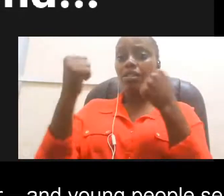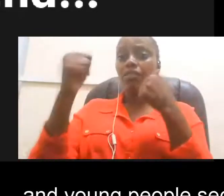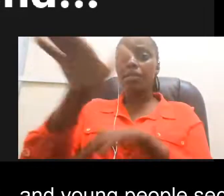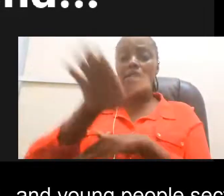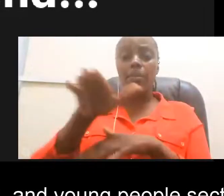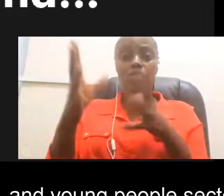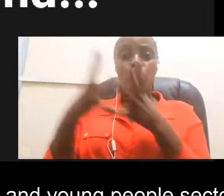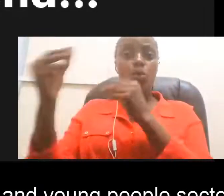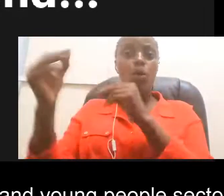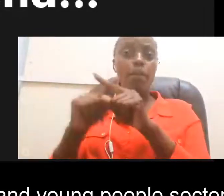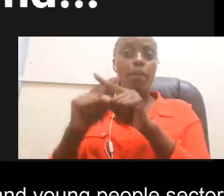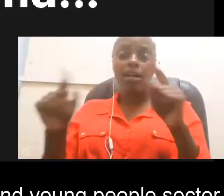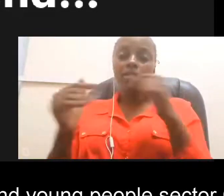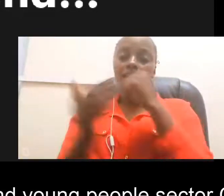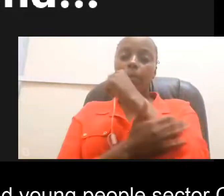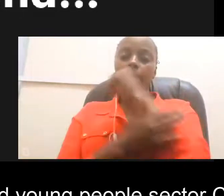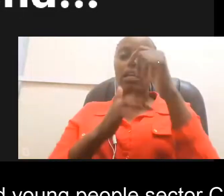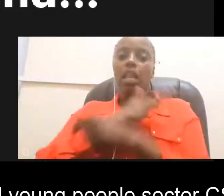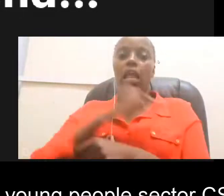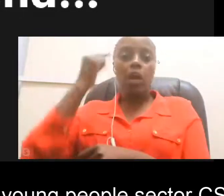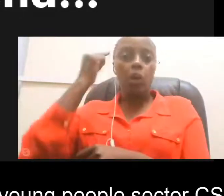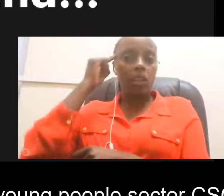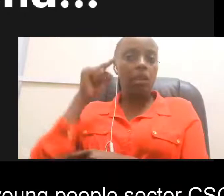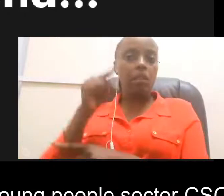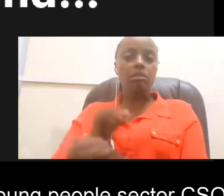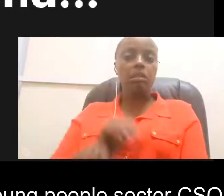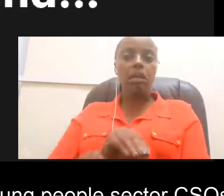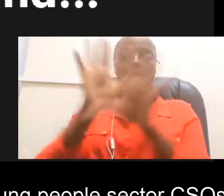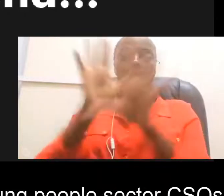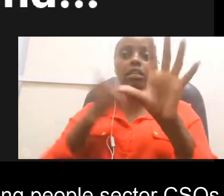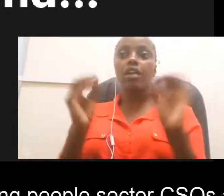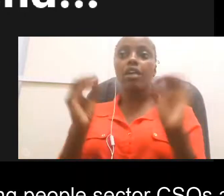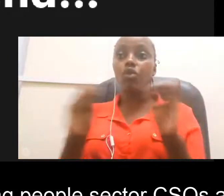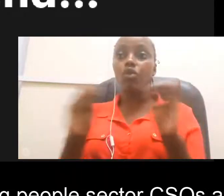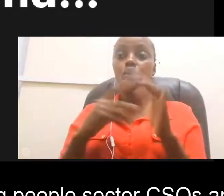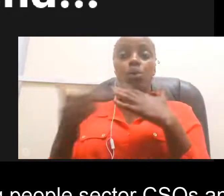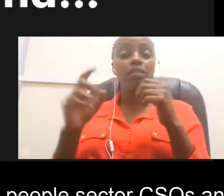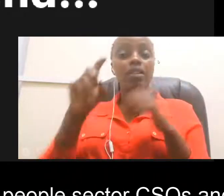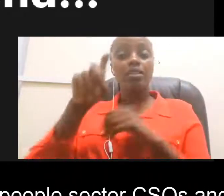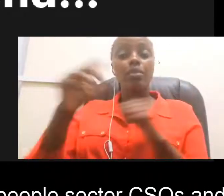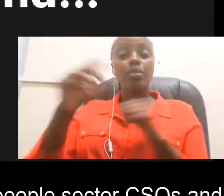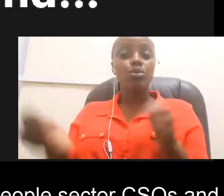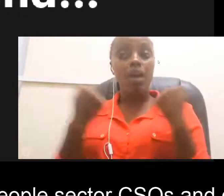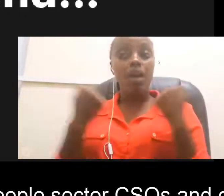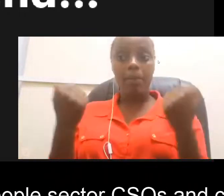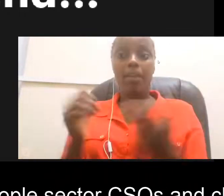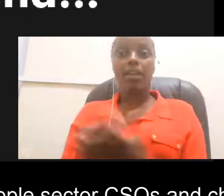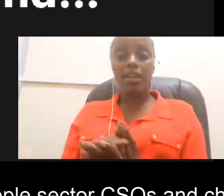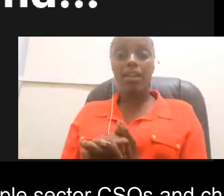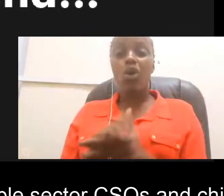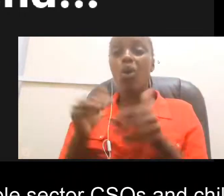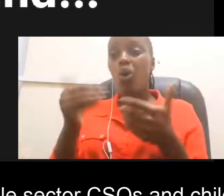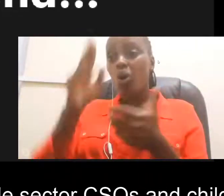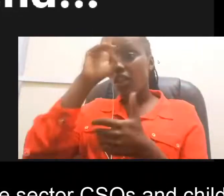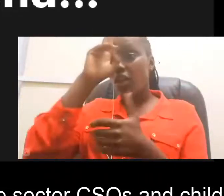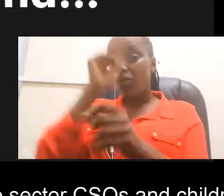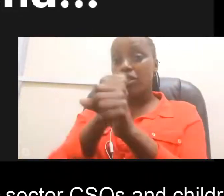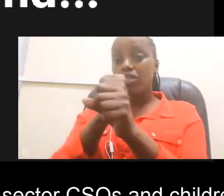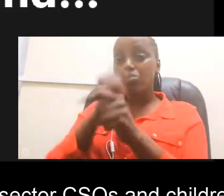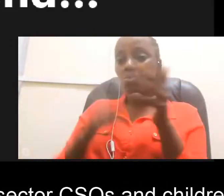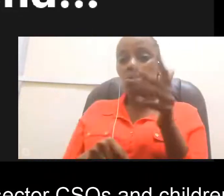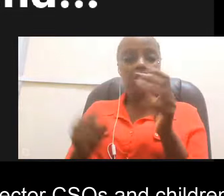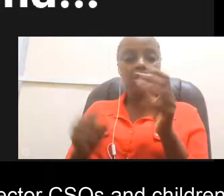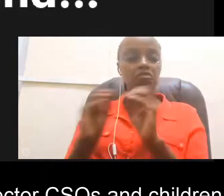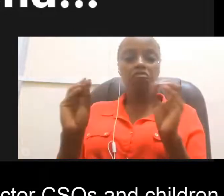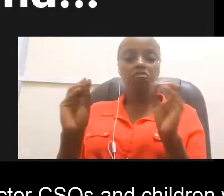So unfortunately, I don't think there's been clarity on what should be done. What should the police do then? And case